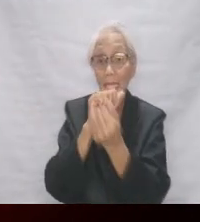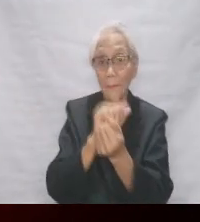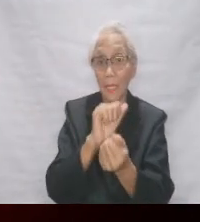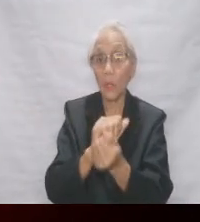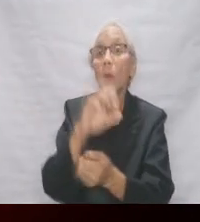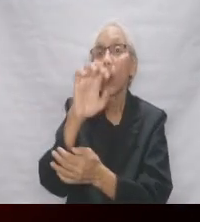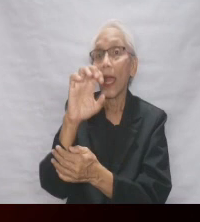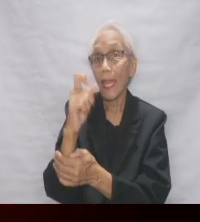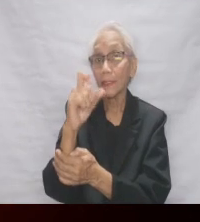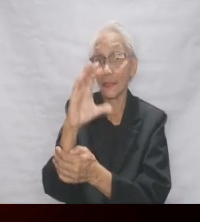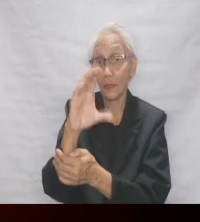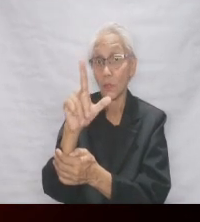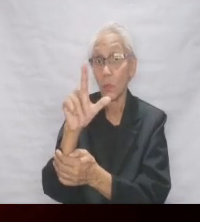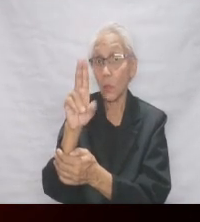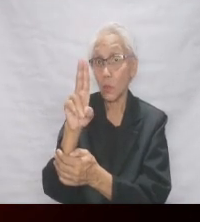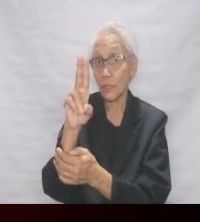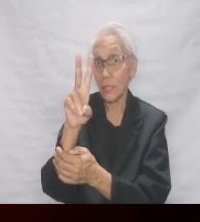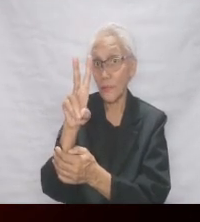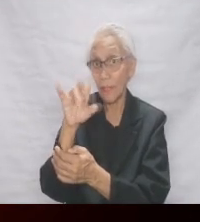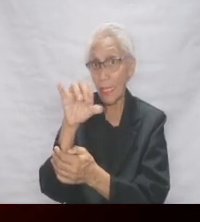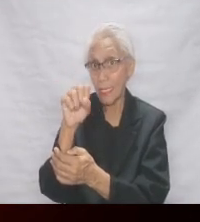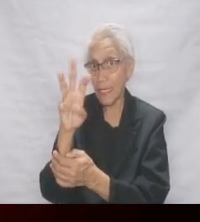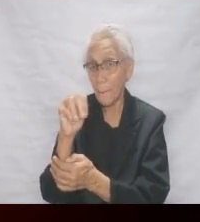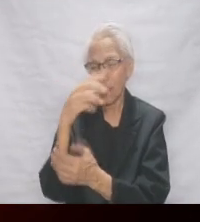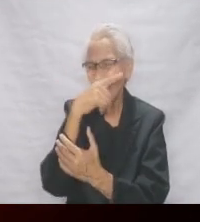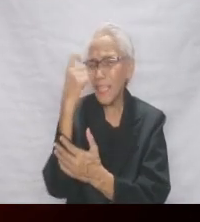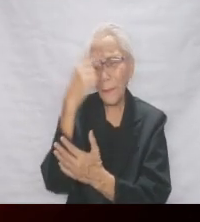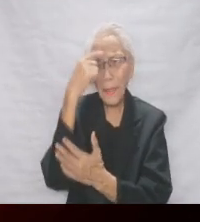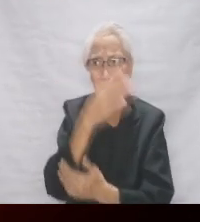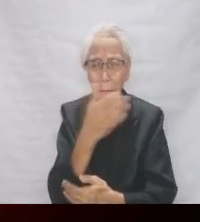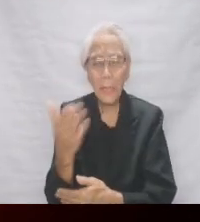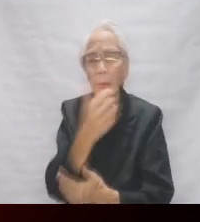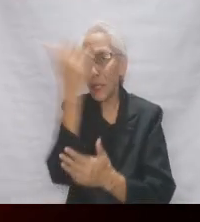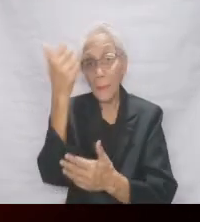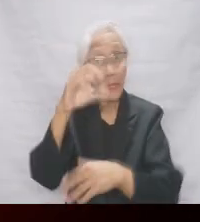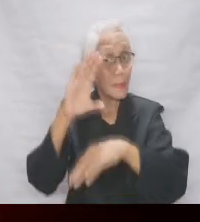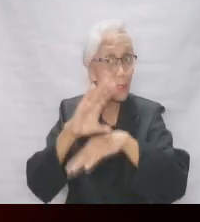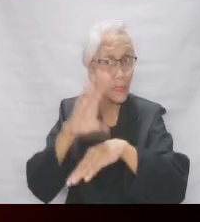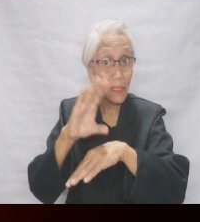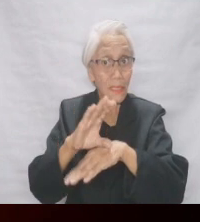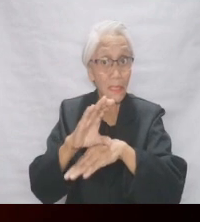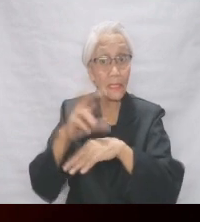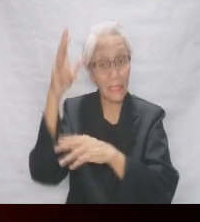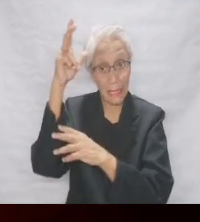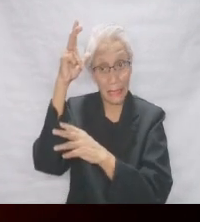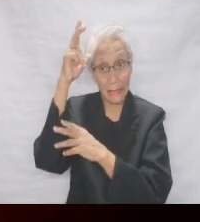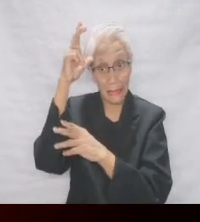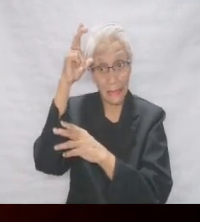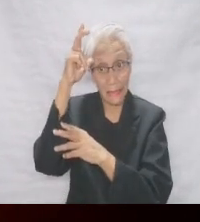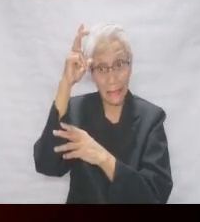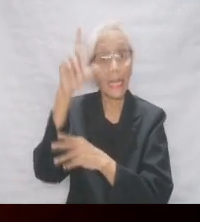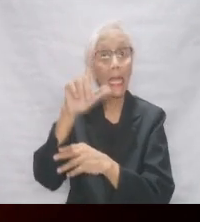ang exclusivism. Para kasi sa kanila, yung ibang churches ay Satan-led